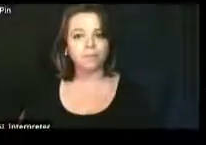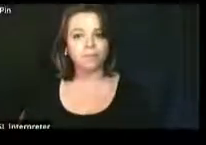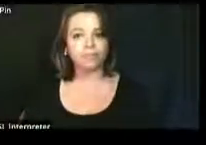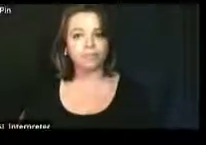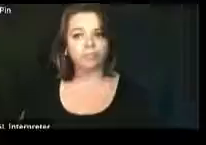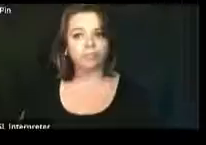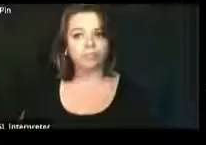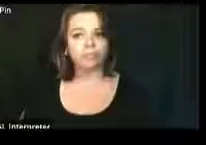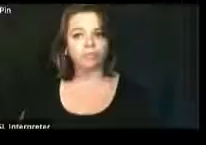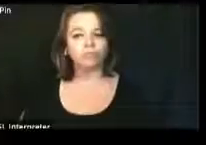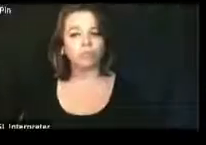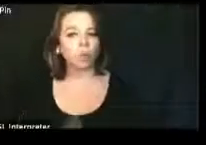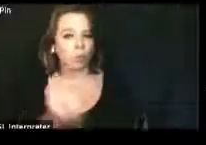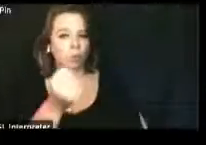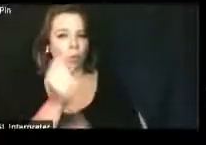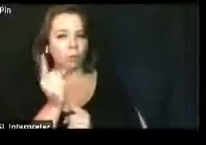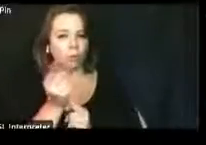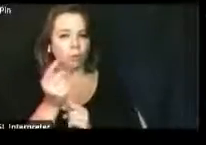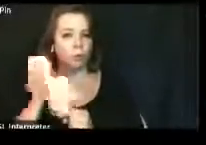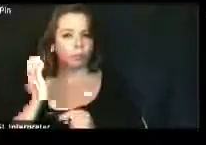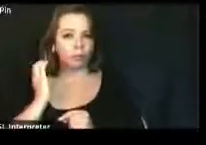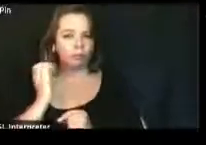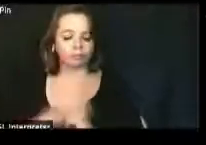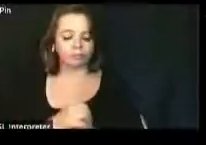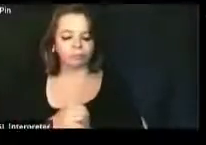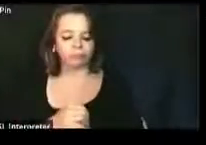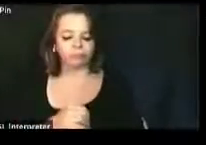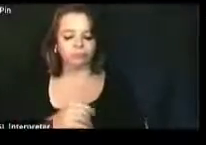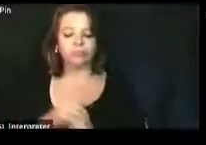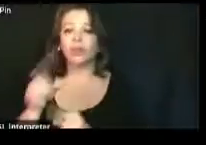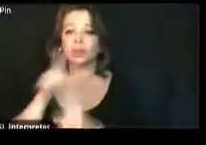One moment, Chair. You are unmuted.